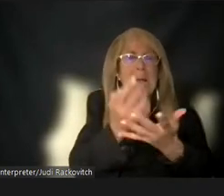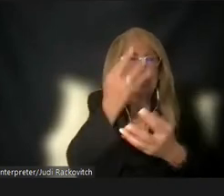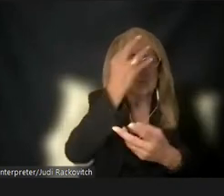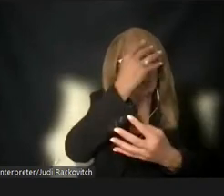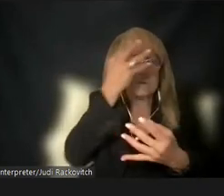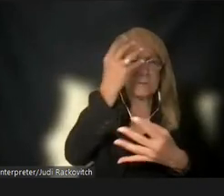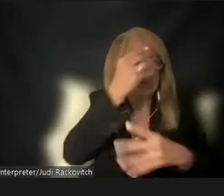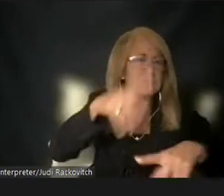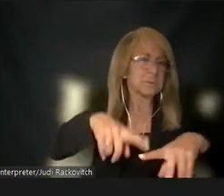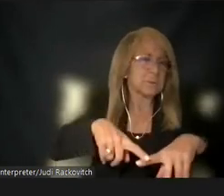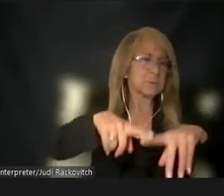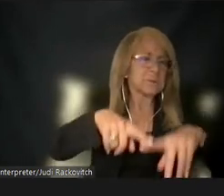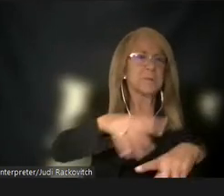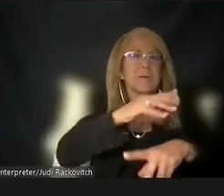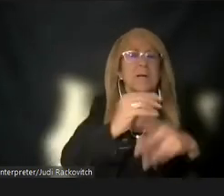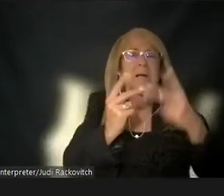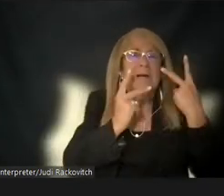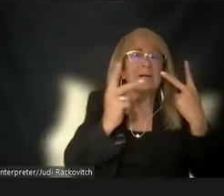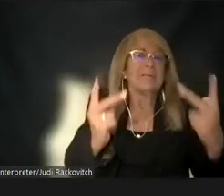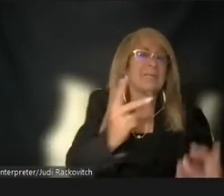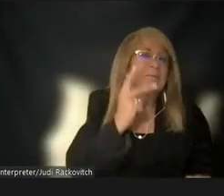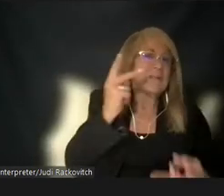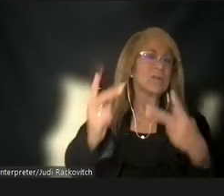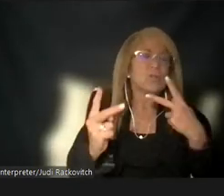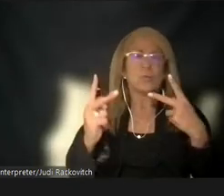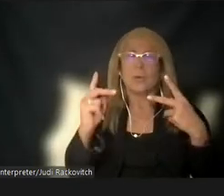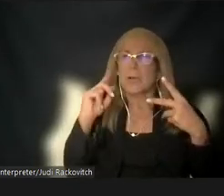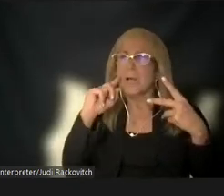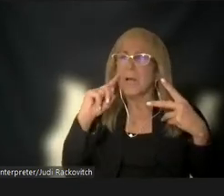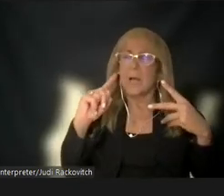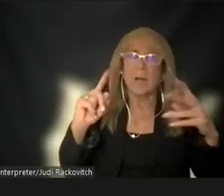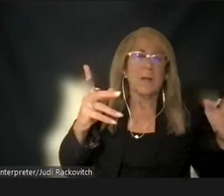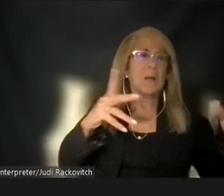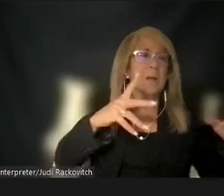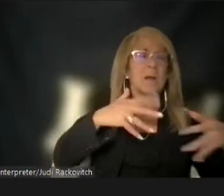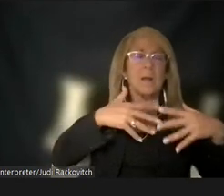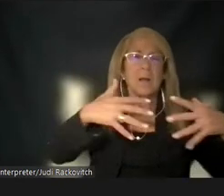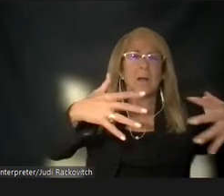the visual resources, air quality noise, and environmental justice, among others.